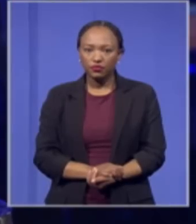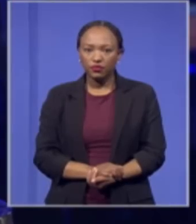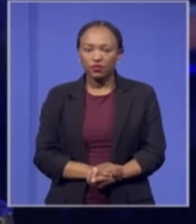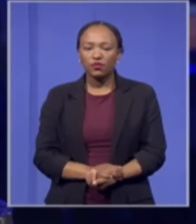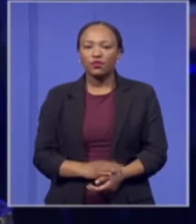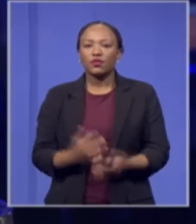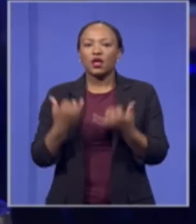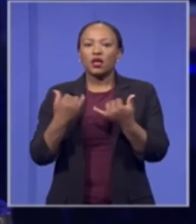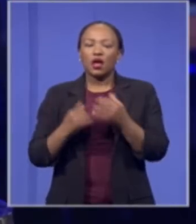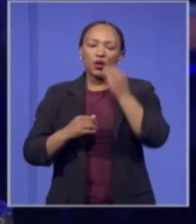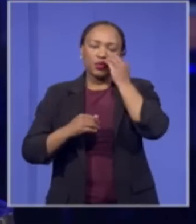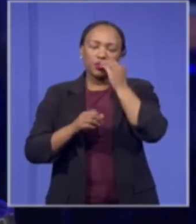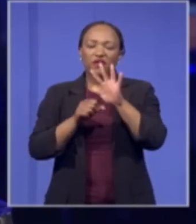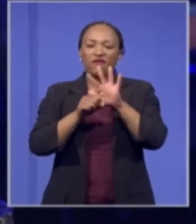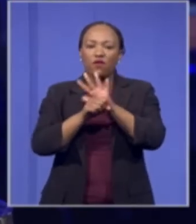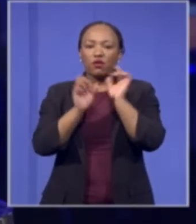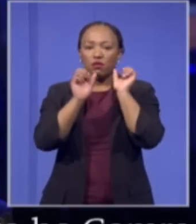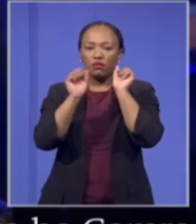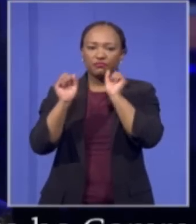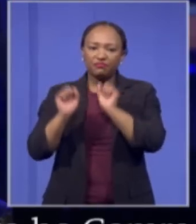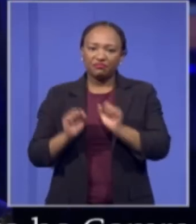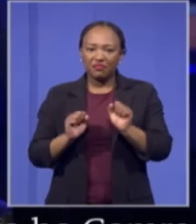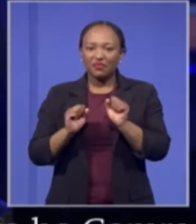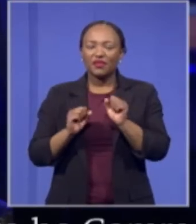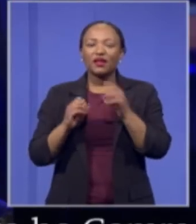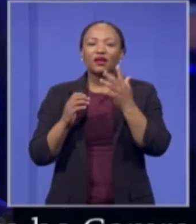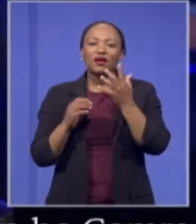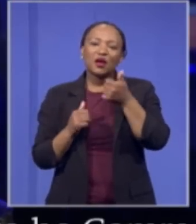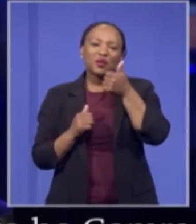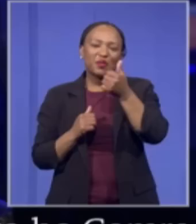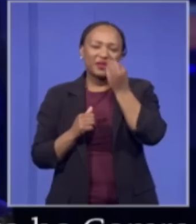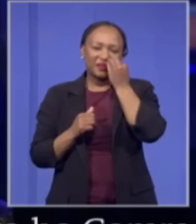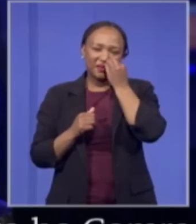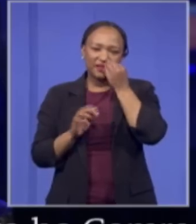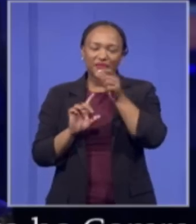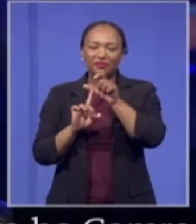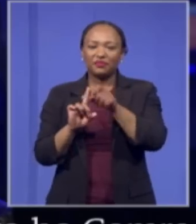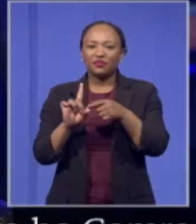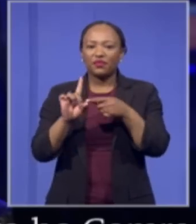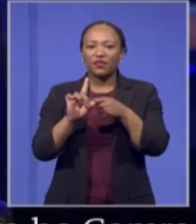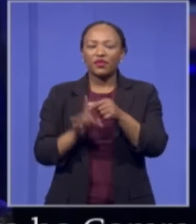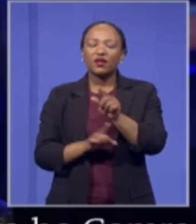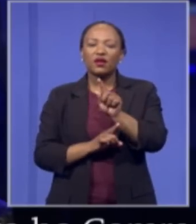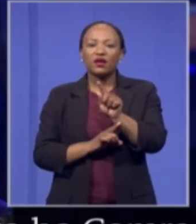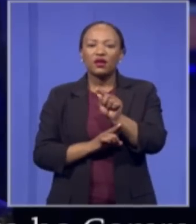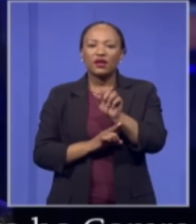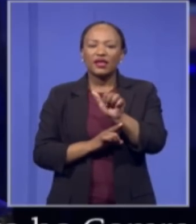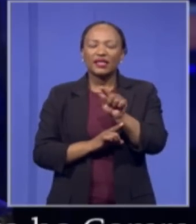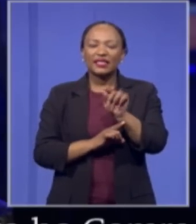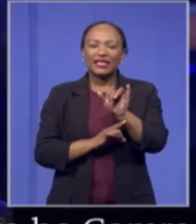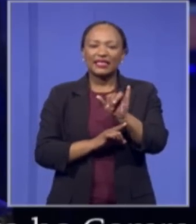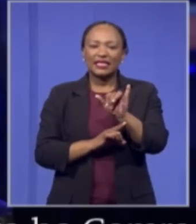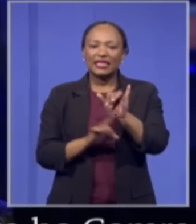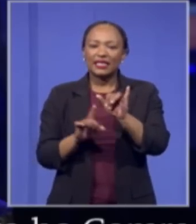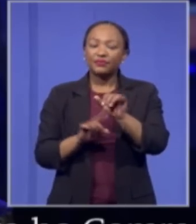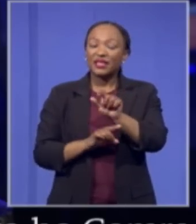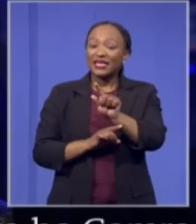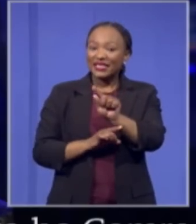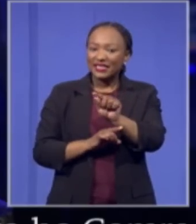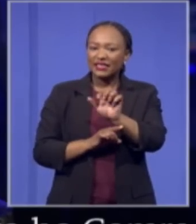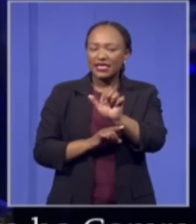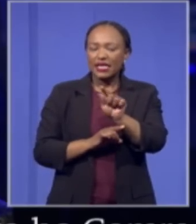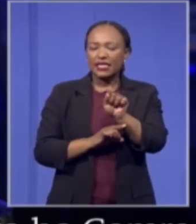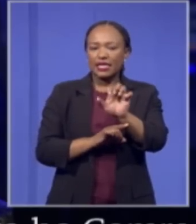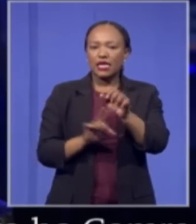Re di thakgola ka ditaba tse monate tse reng Tete Dijana o hapile lebelo la Comrades kajeno e leng tlholo ya hae